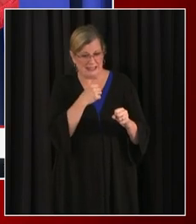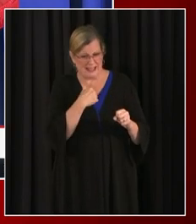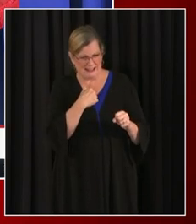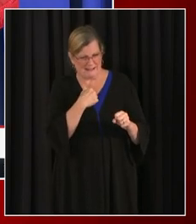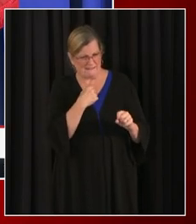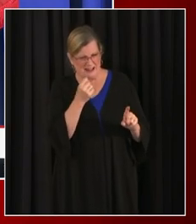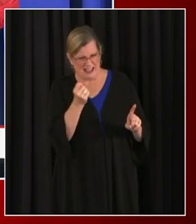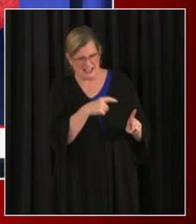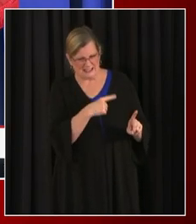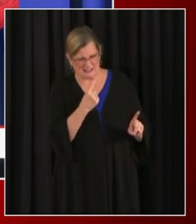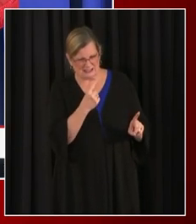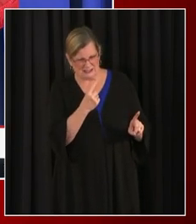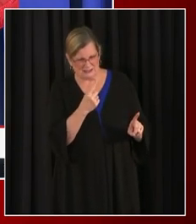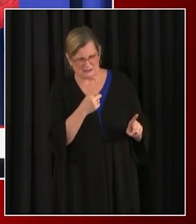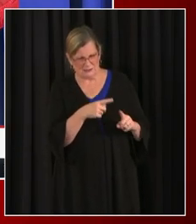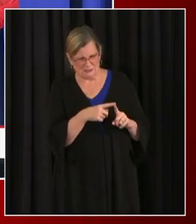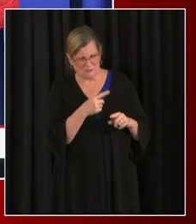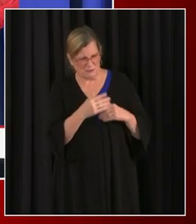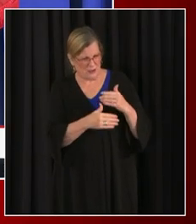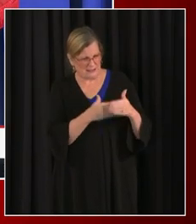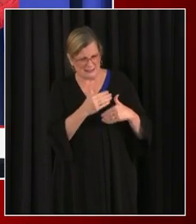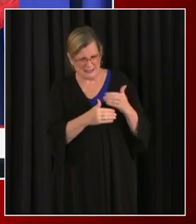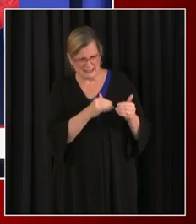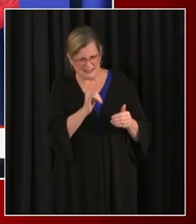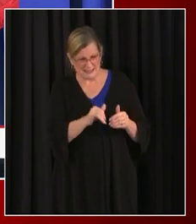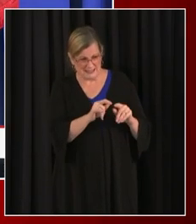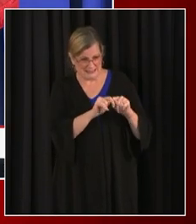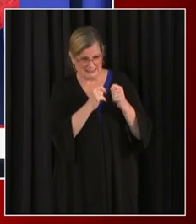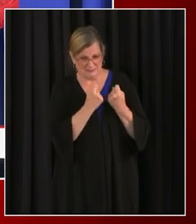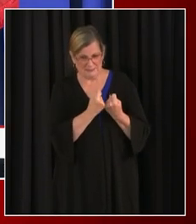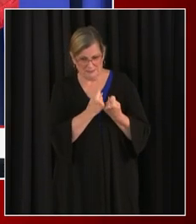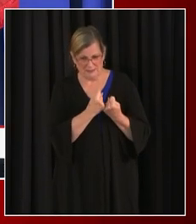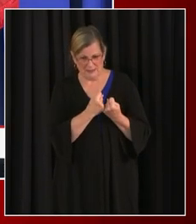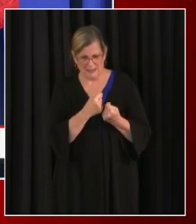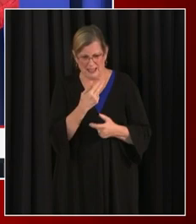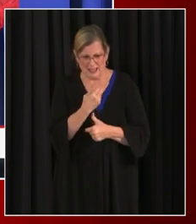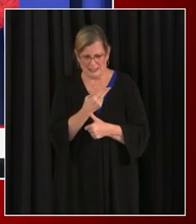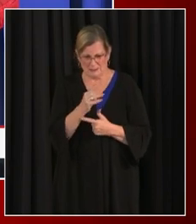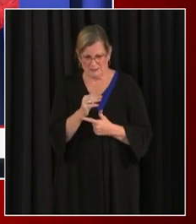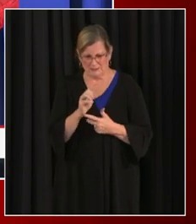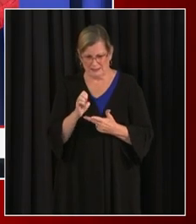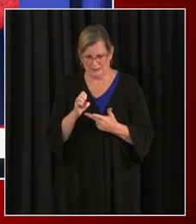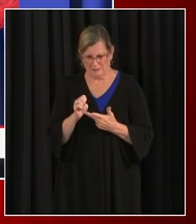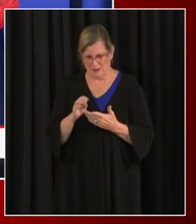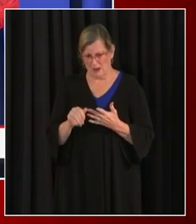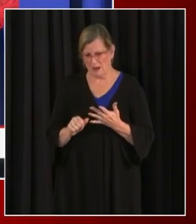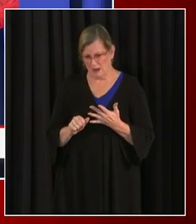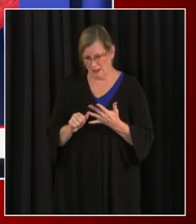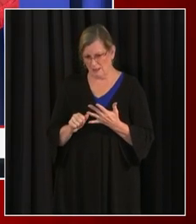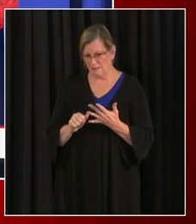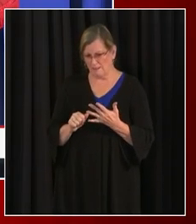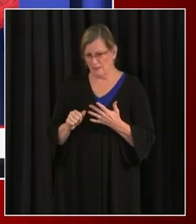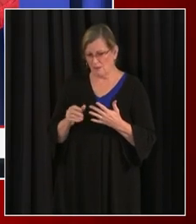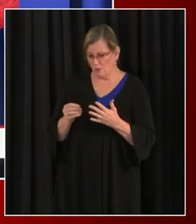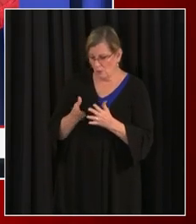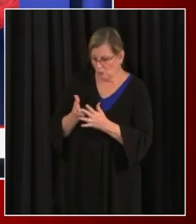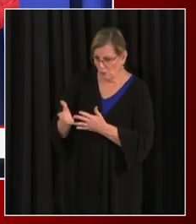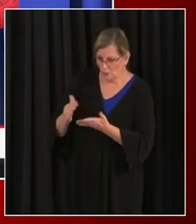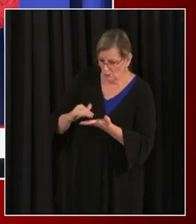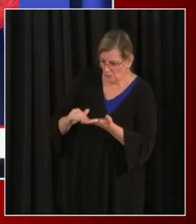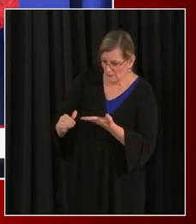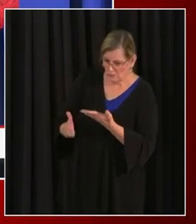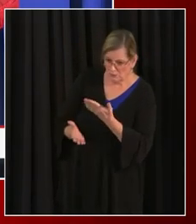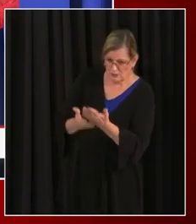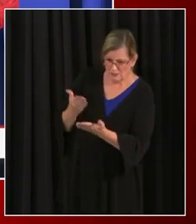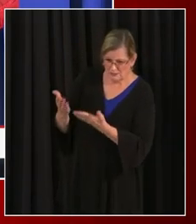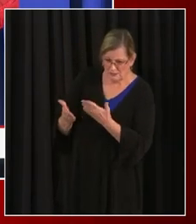talk to the process that he and team went through to go through those waivers to see if we could get a representative